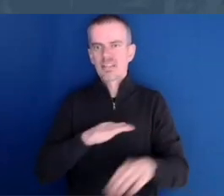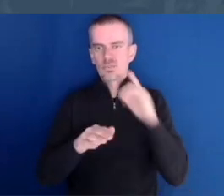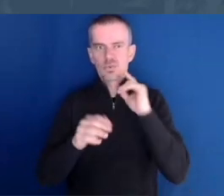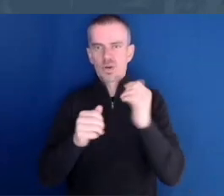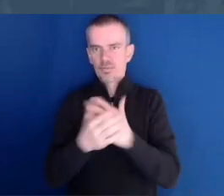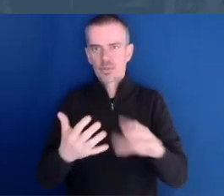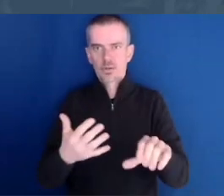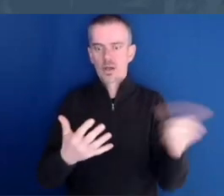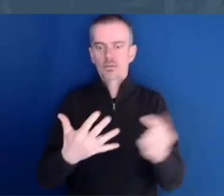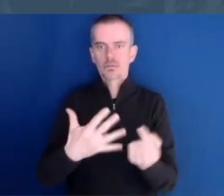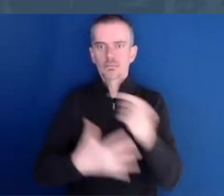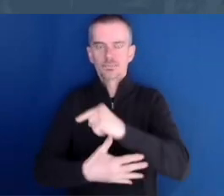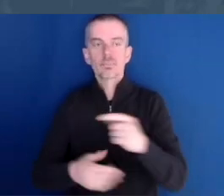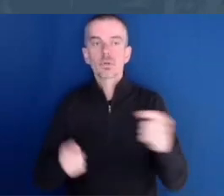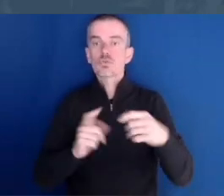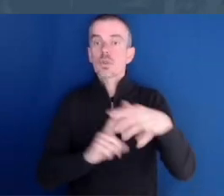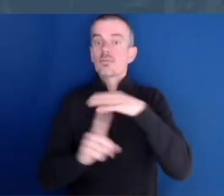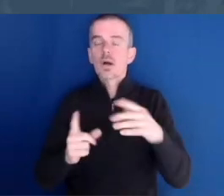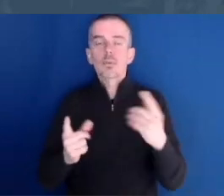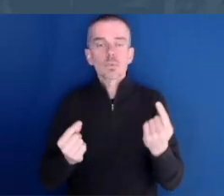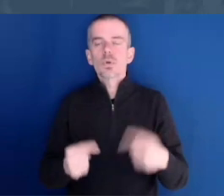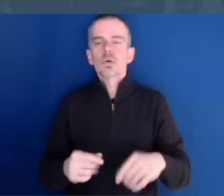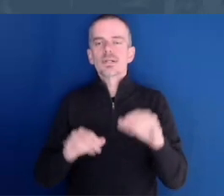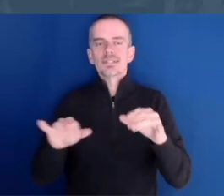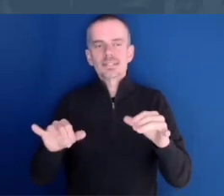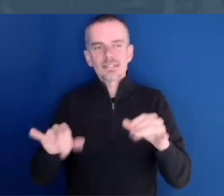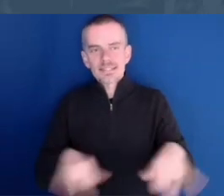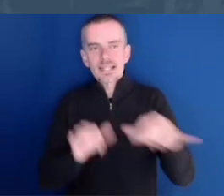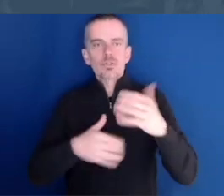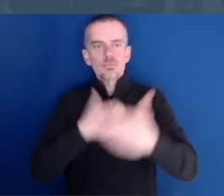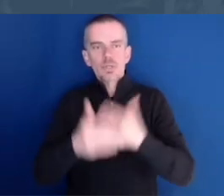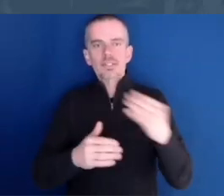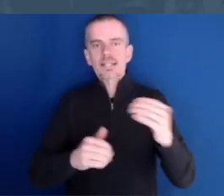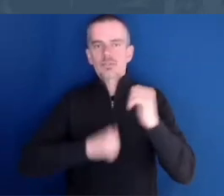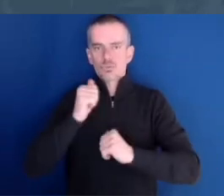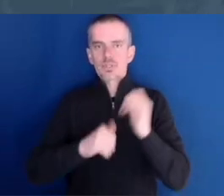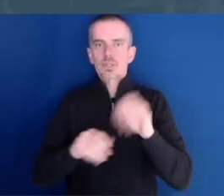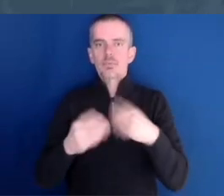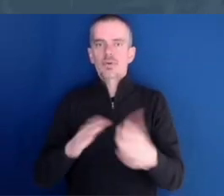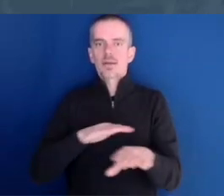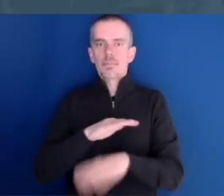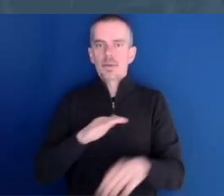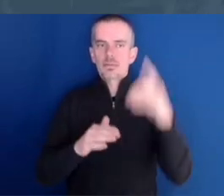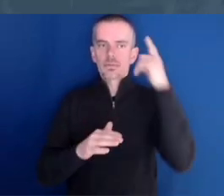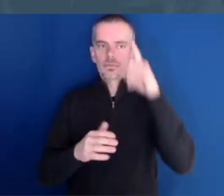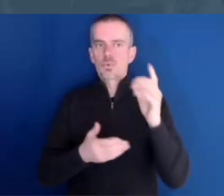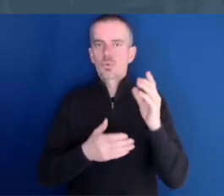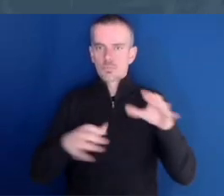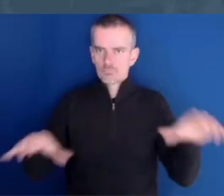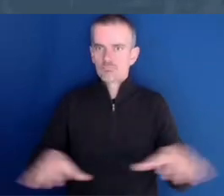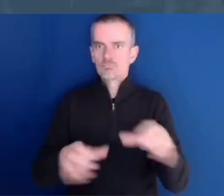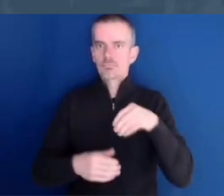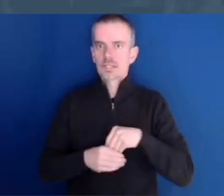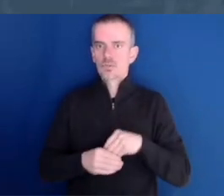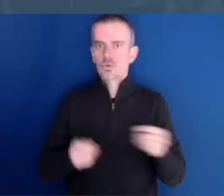the control environment is defined as the set of standards, processes, and structures that provide the basis for carrying out internal